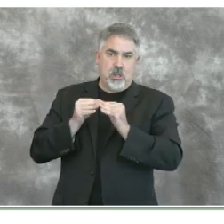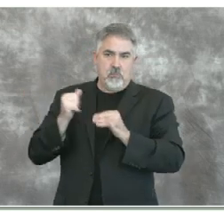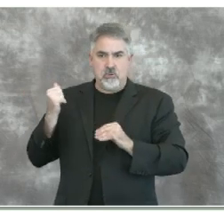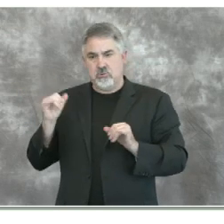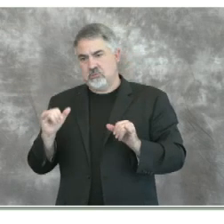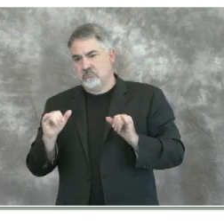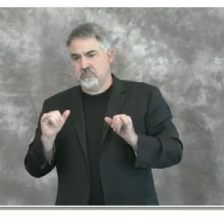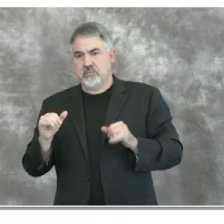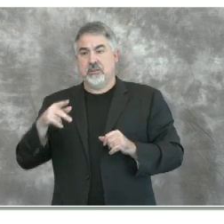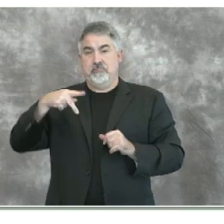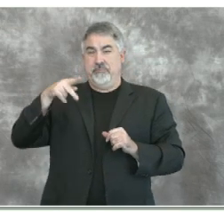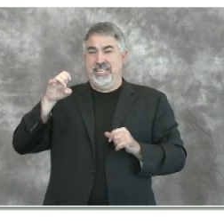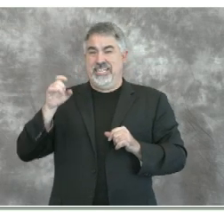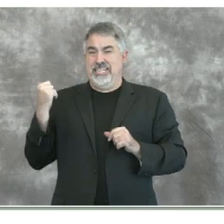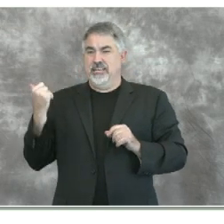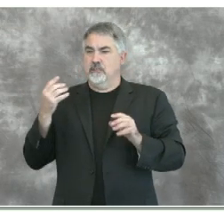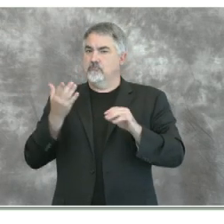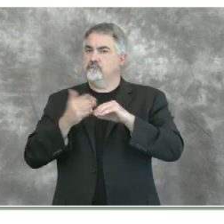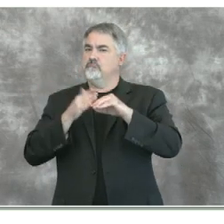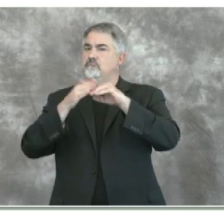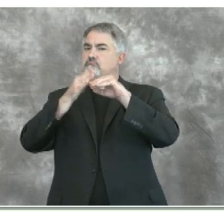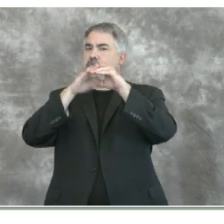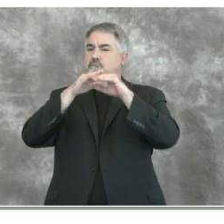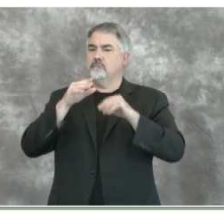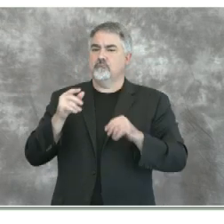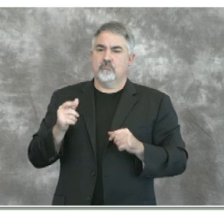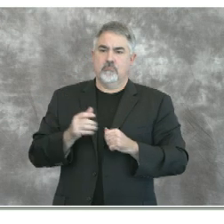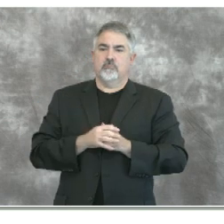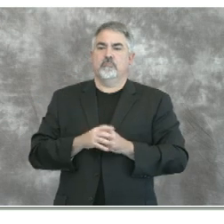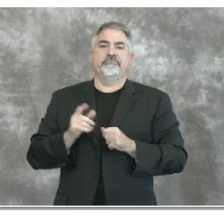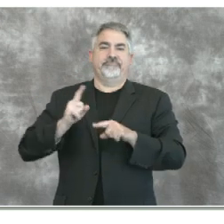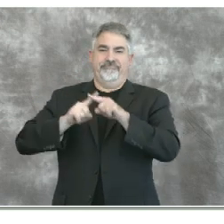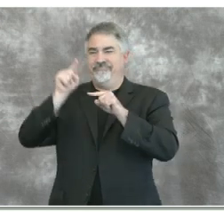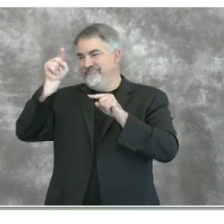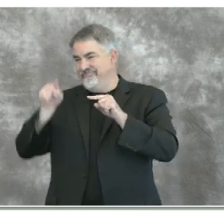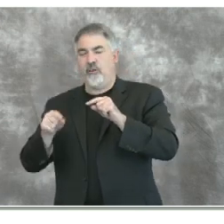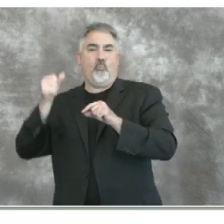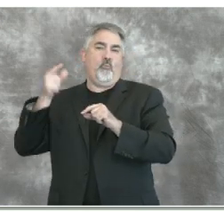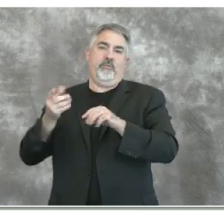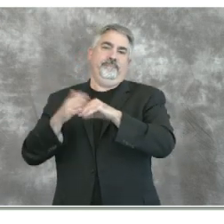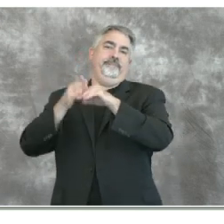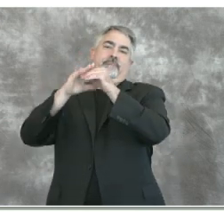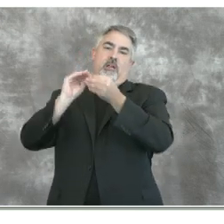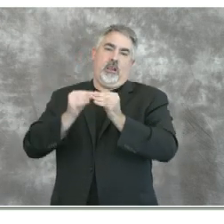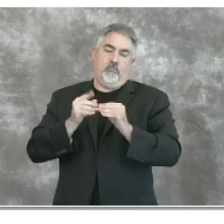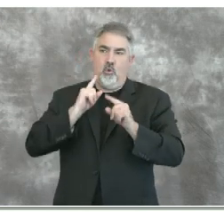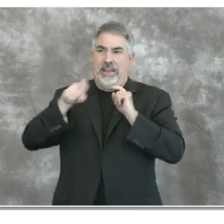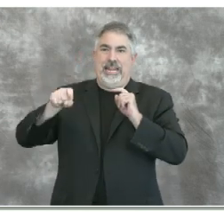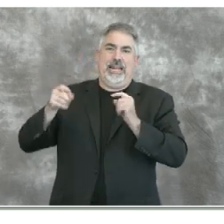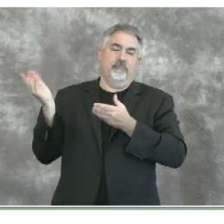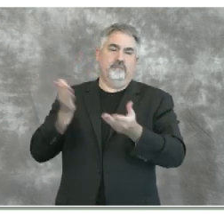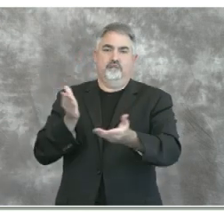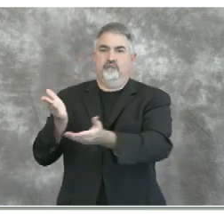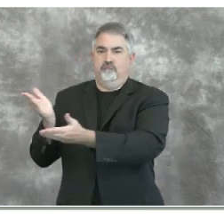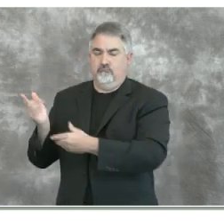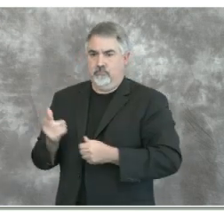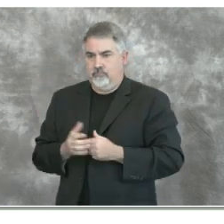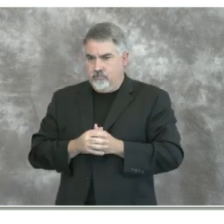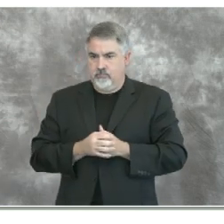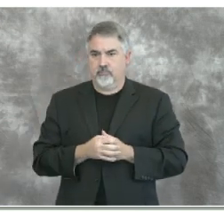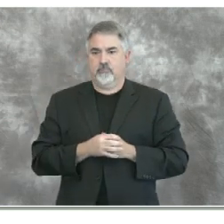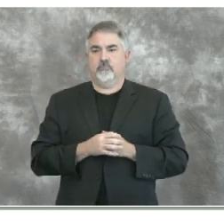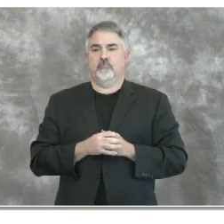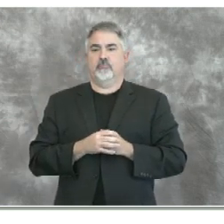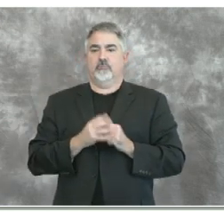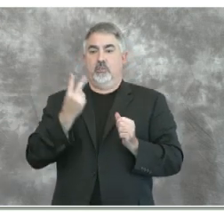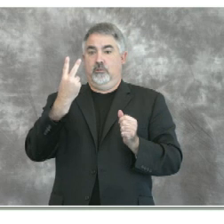equipment, we see an increase in every category, approaching the 2 million mark. On our County of San